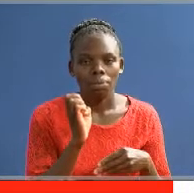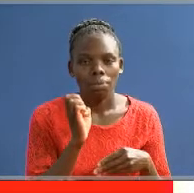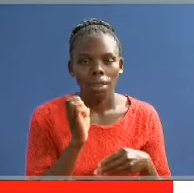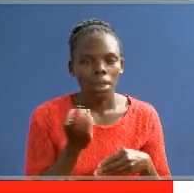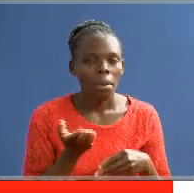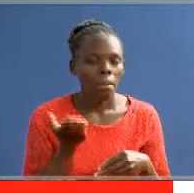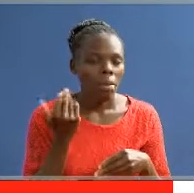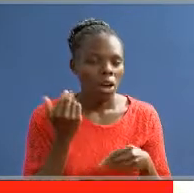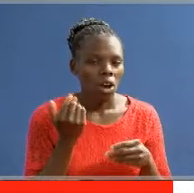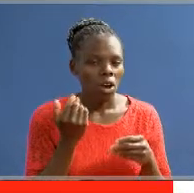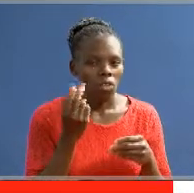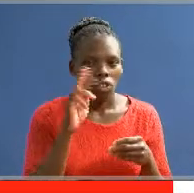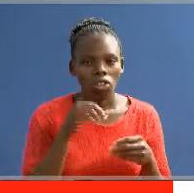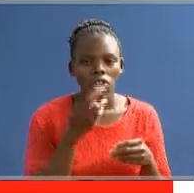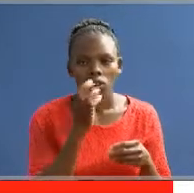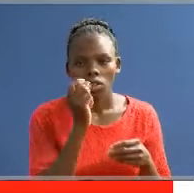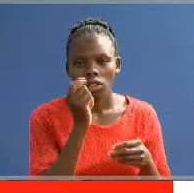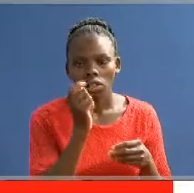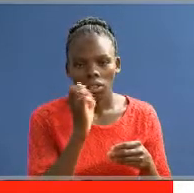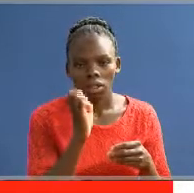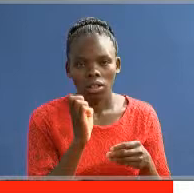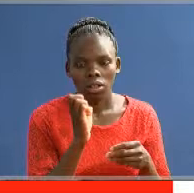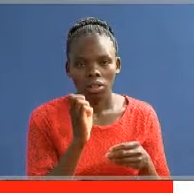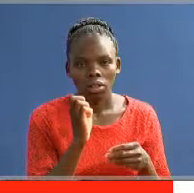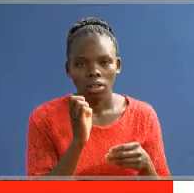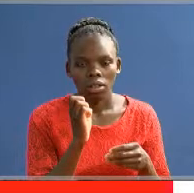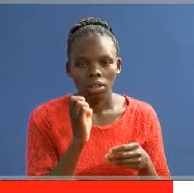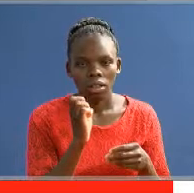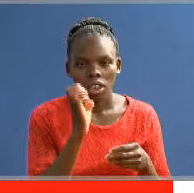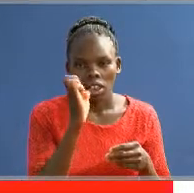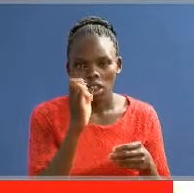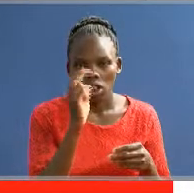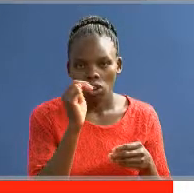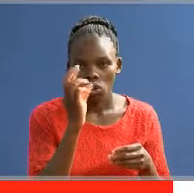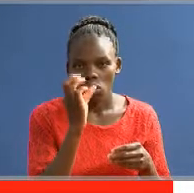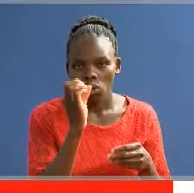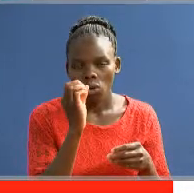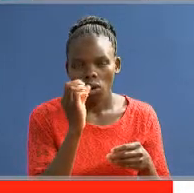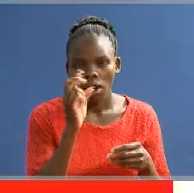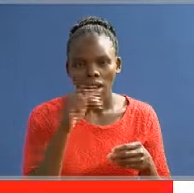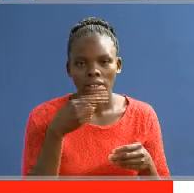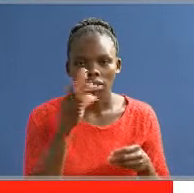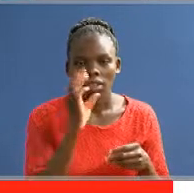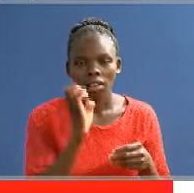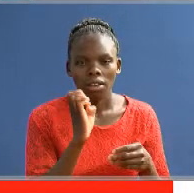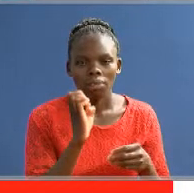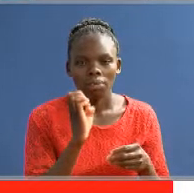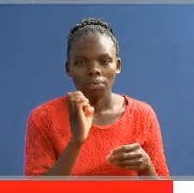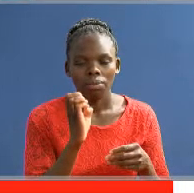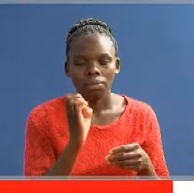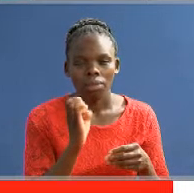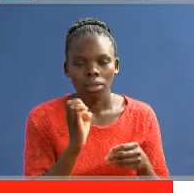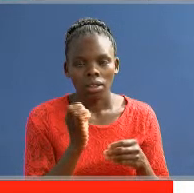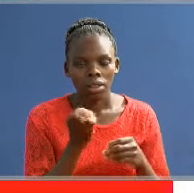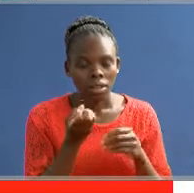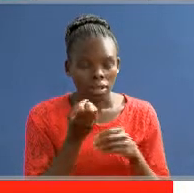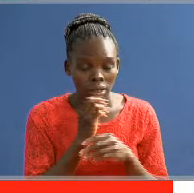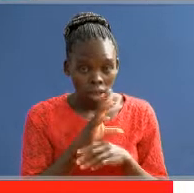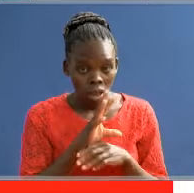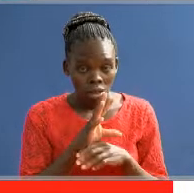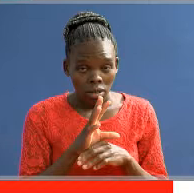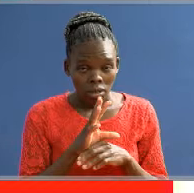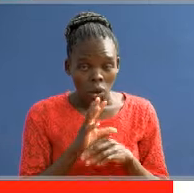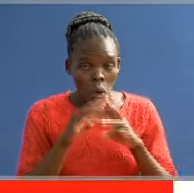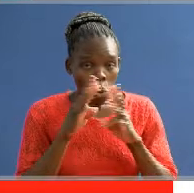the back of the throat, penile cancers, anal cancers. Signs and symptoms of cervical cancer according to